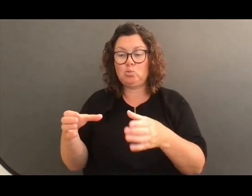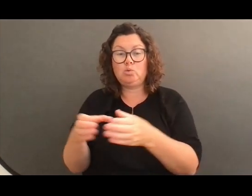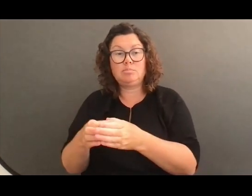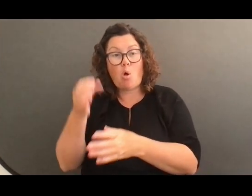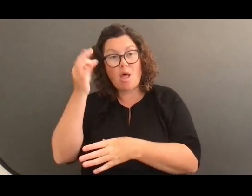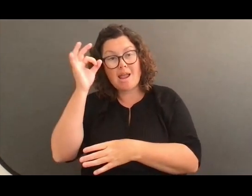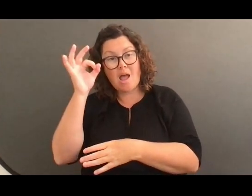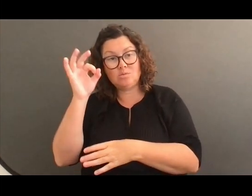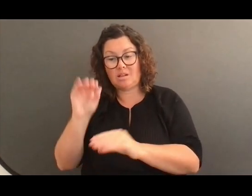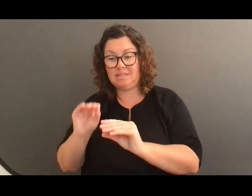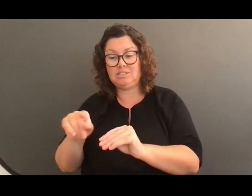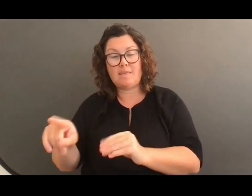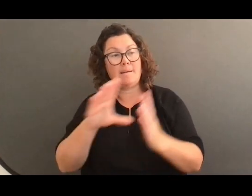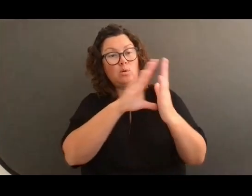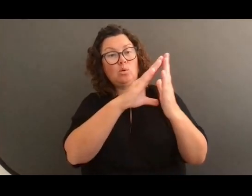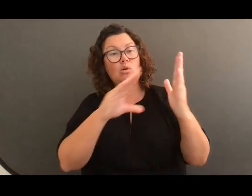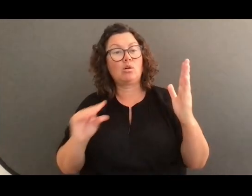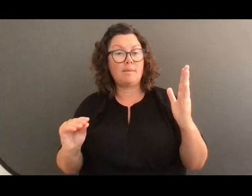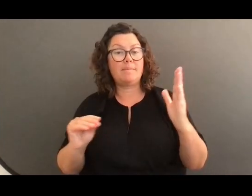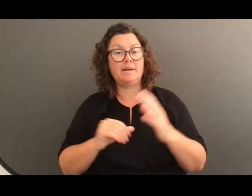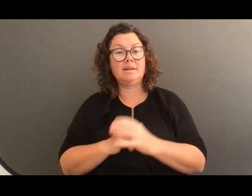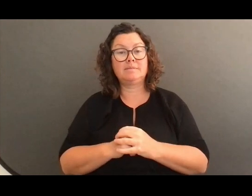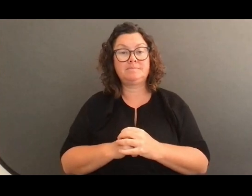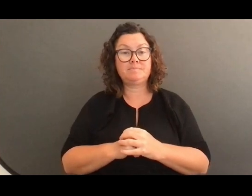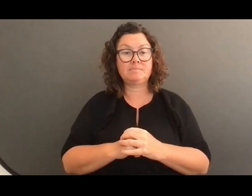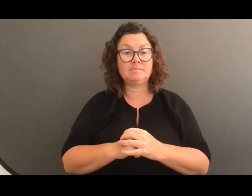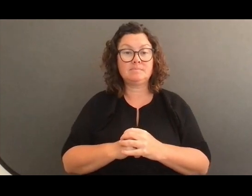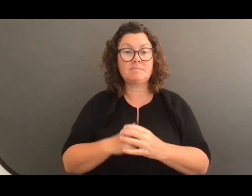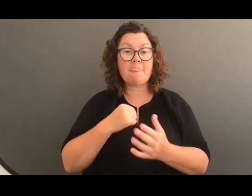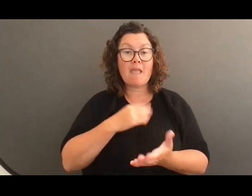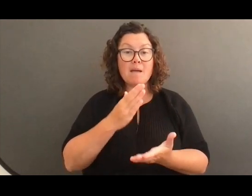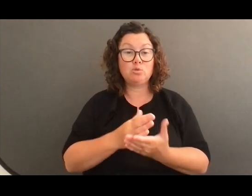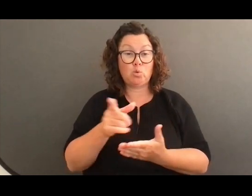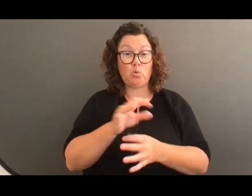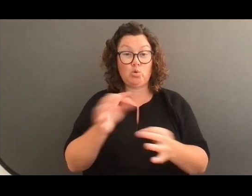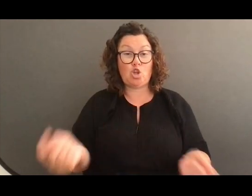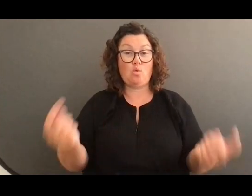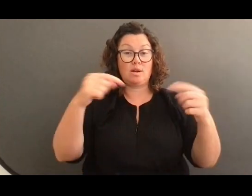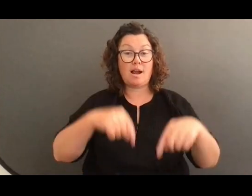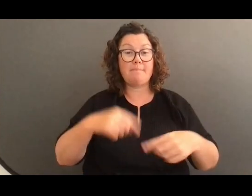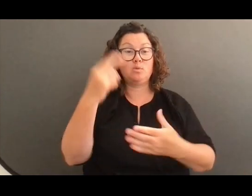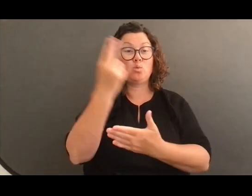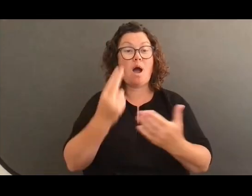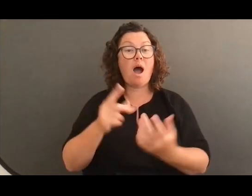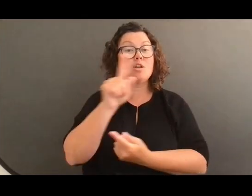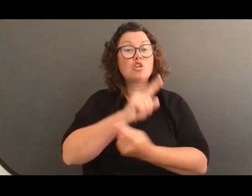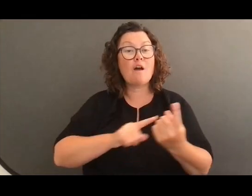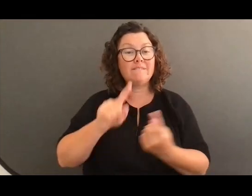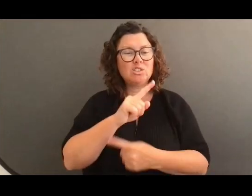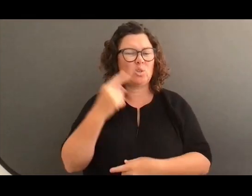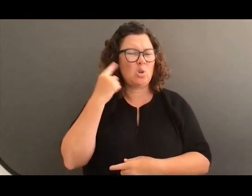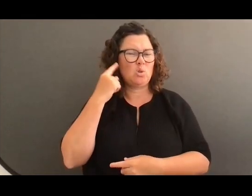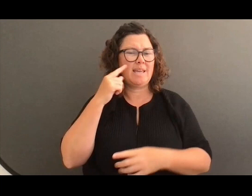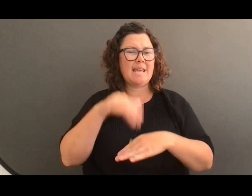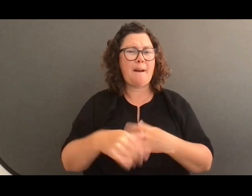arts conference and hear about the disposal of waste tyres, but there are all these complex waste streams that exist that we really don't think much